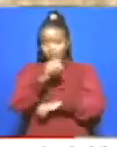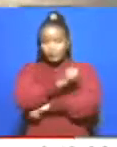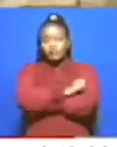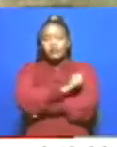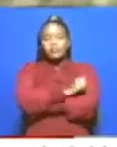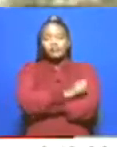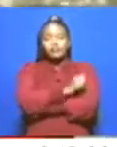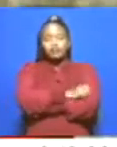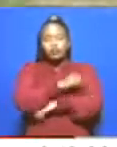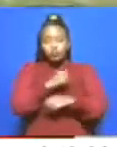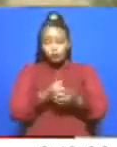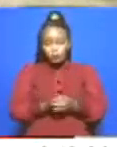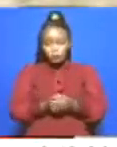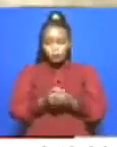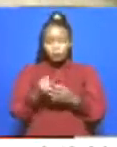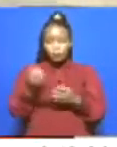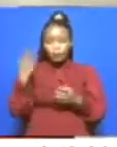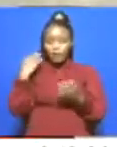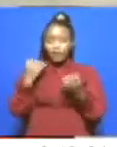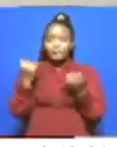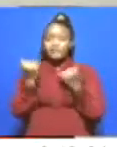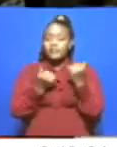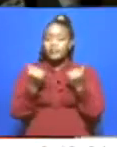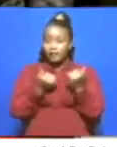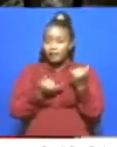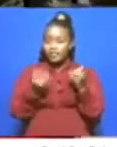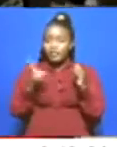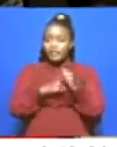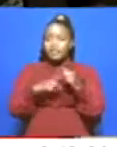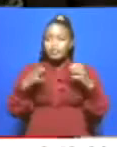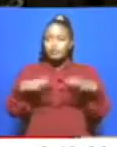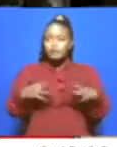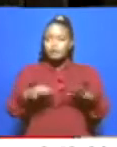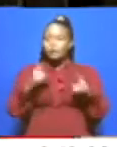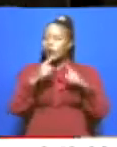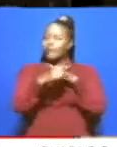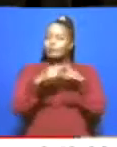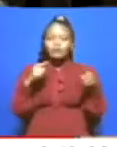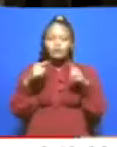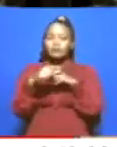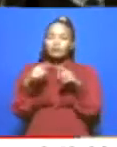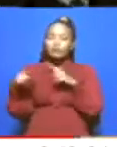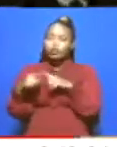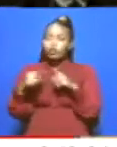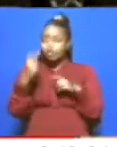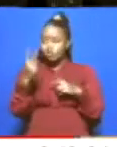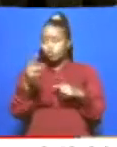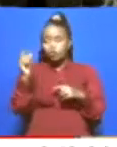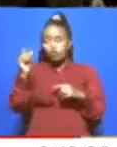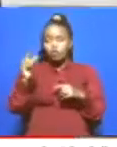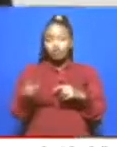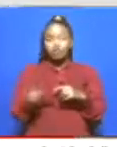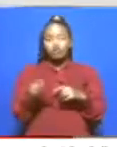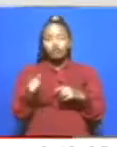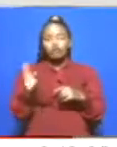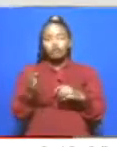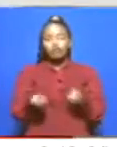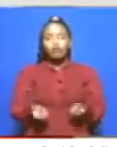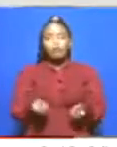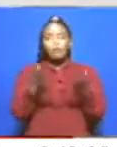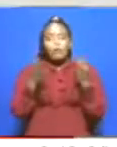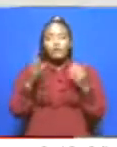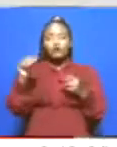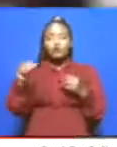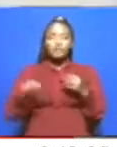On Saturday, seven people were killed by armed bandits in the two volatile regions of Baringo South and Baringo North, creating